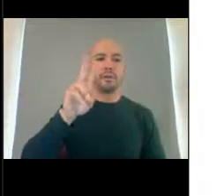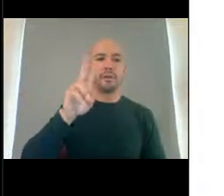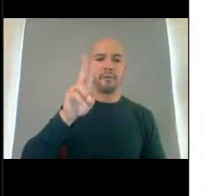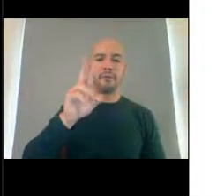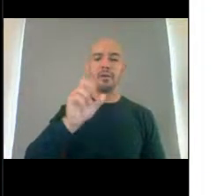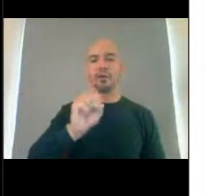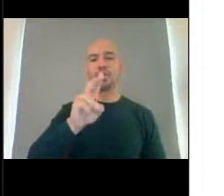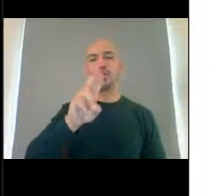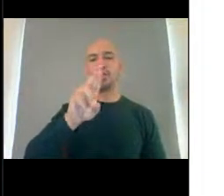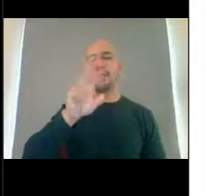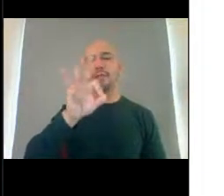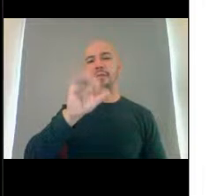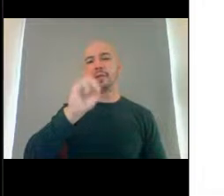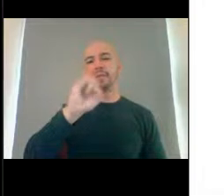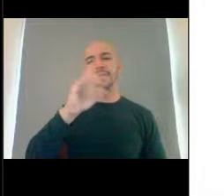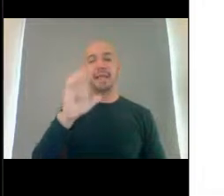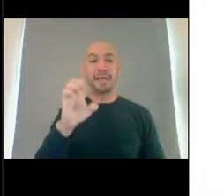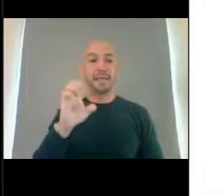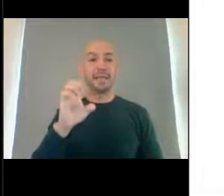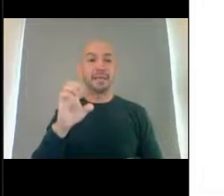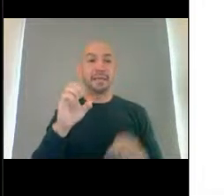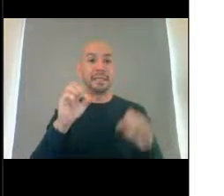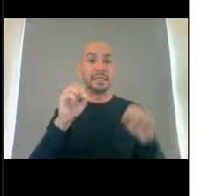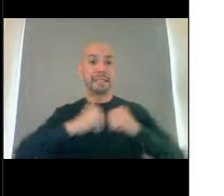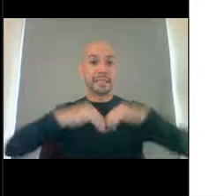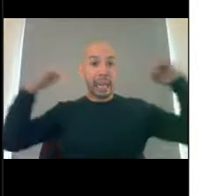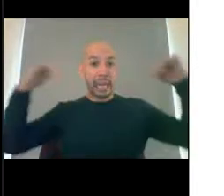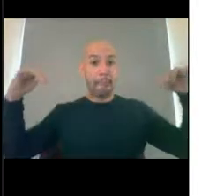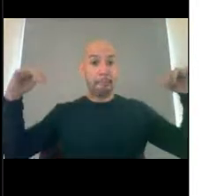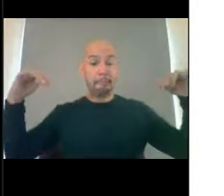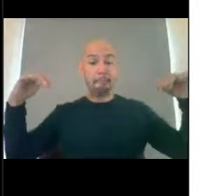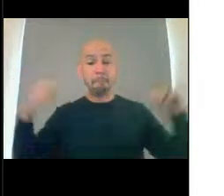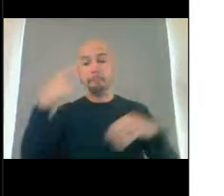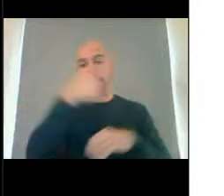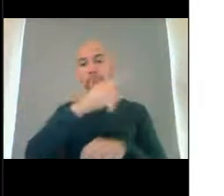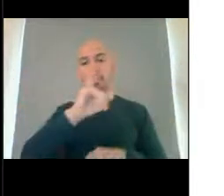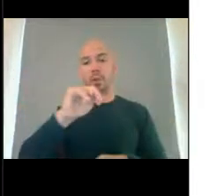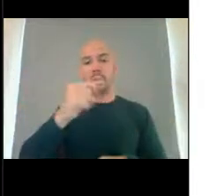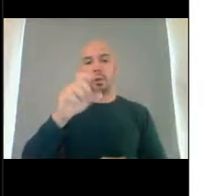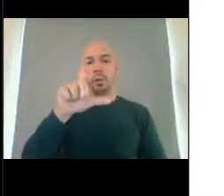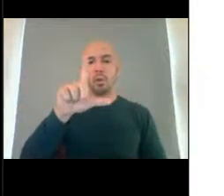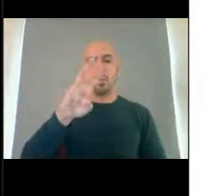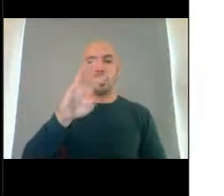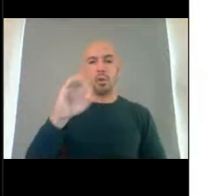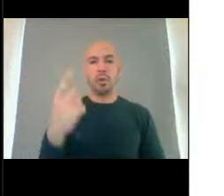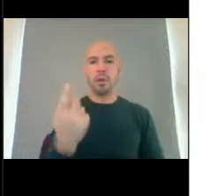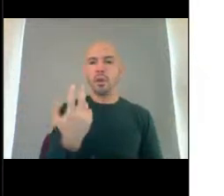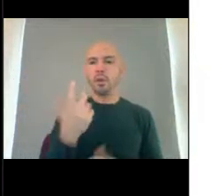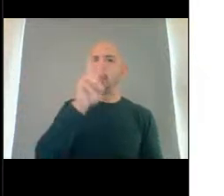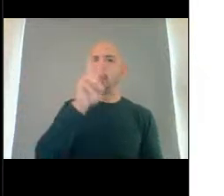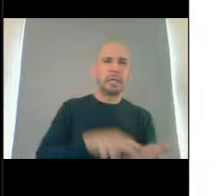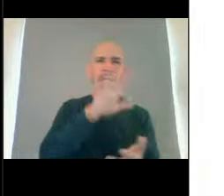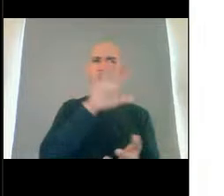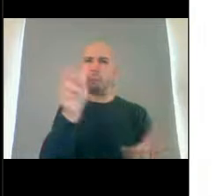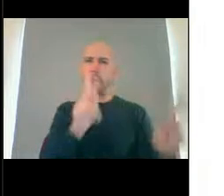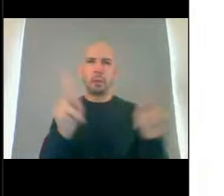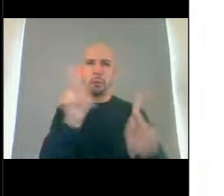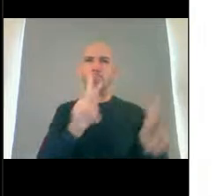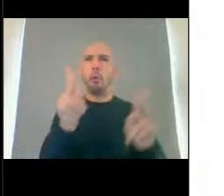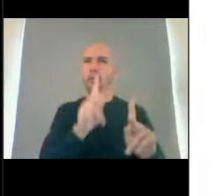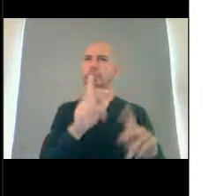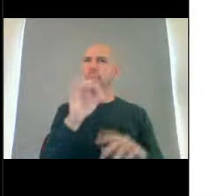uh with over 700 firms registered uh 250 people approximately showed up in person and and